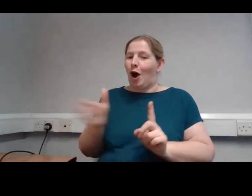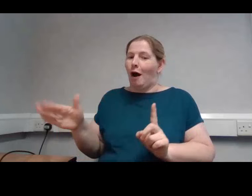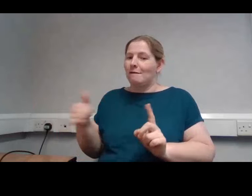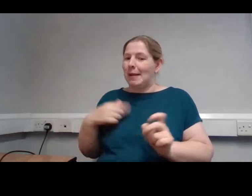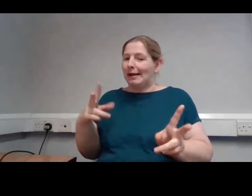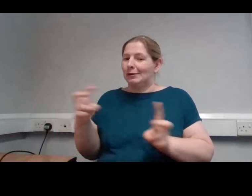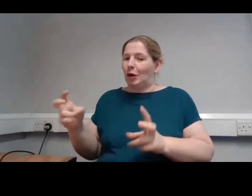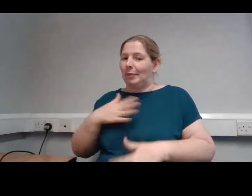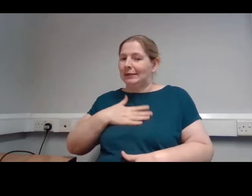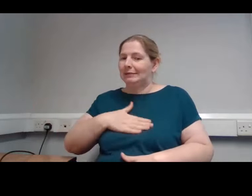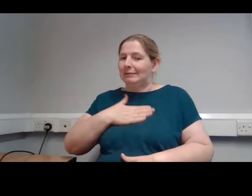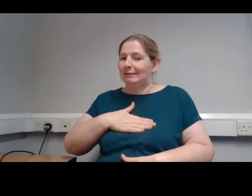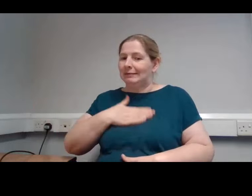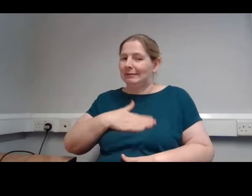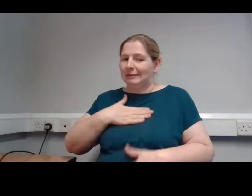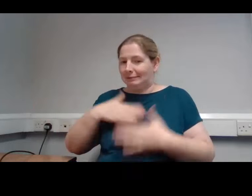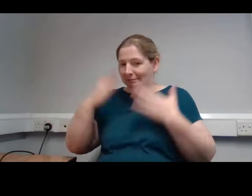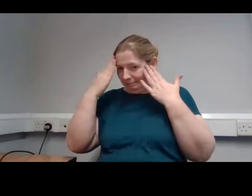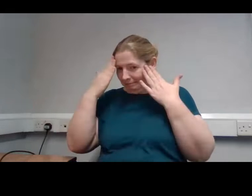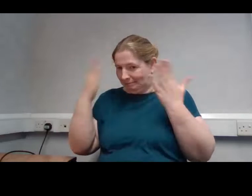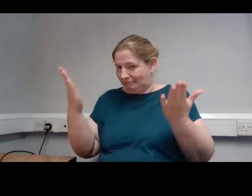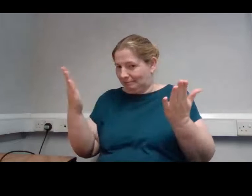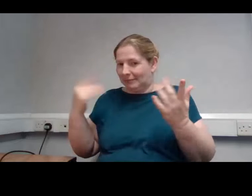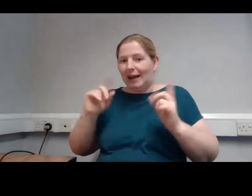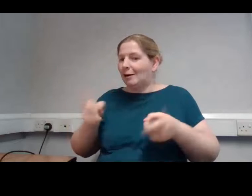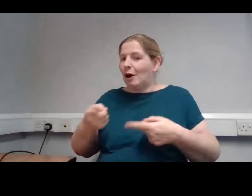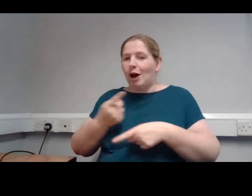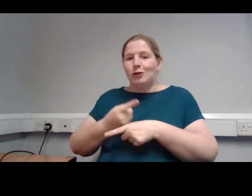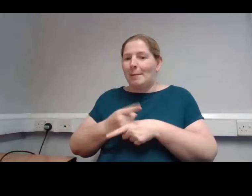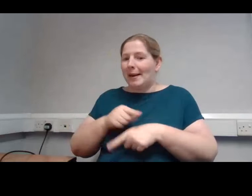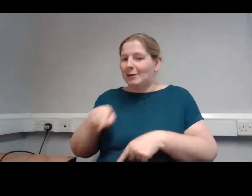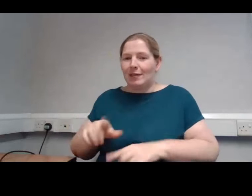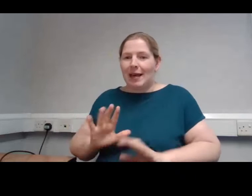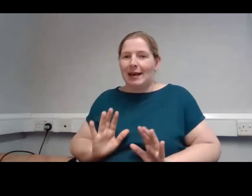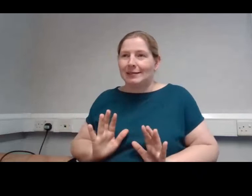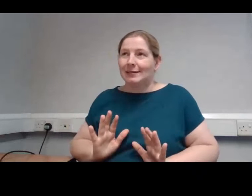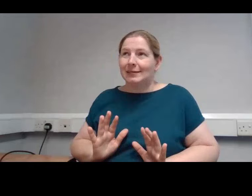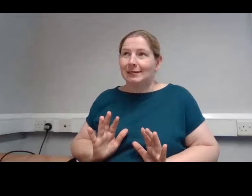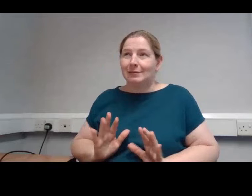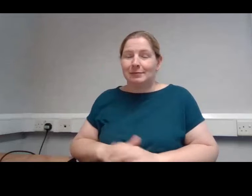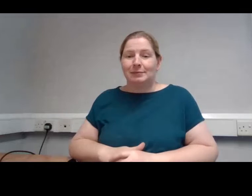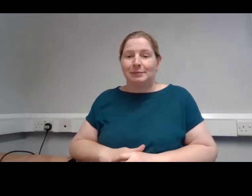topic. Unfortunately, that's off my topic, so I can't comment on that one, unfortunately.